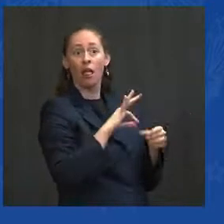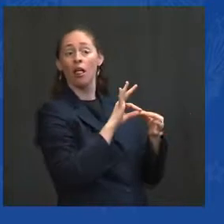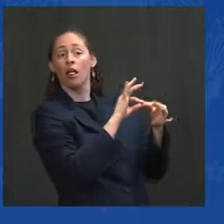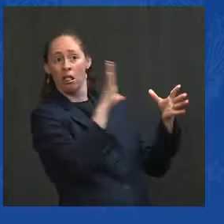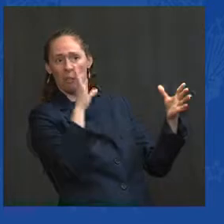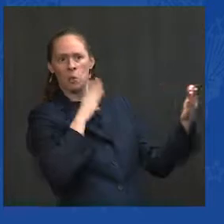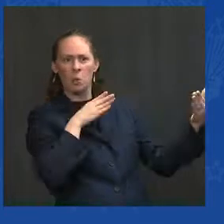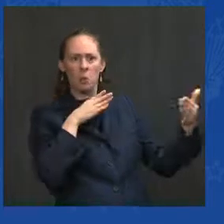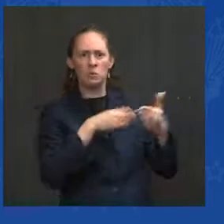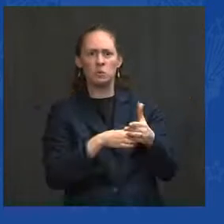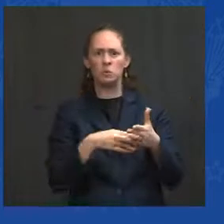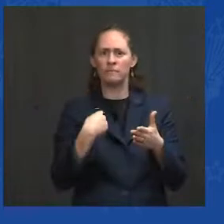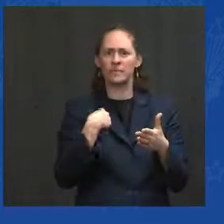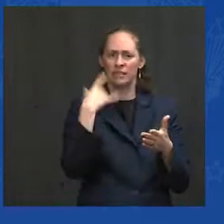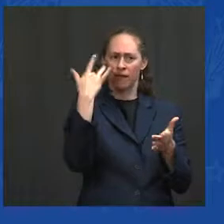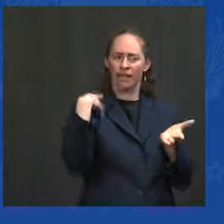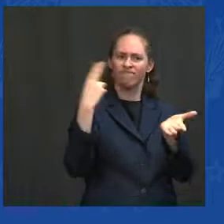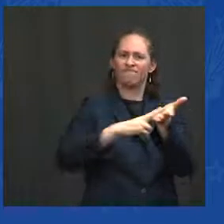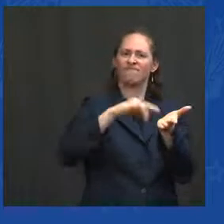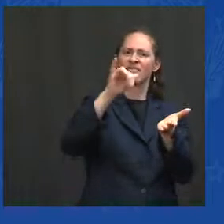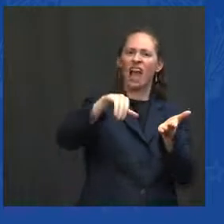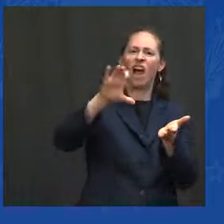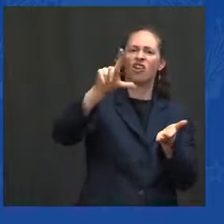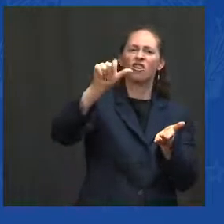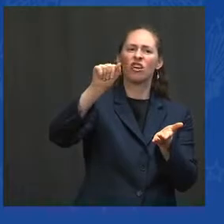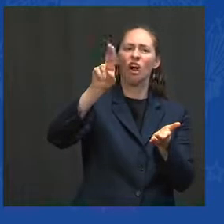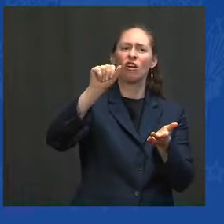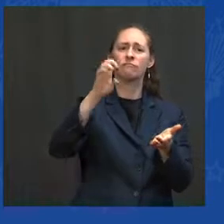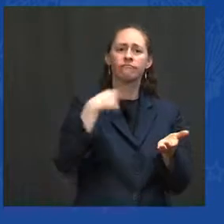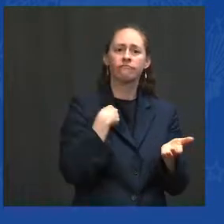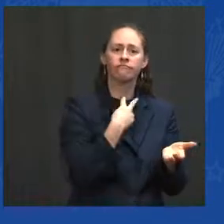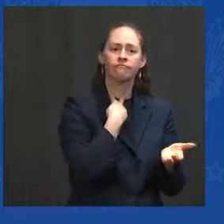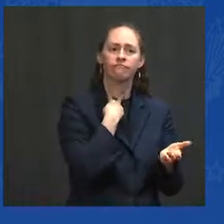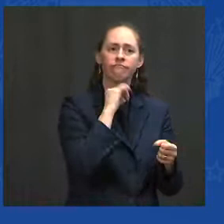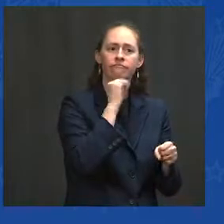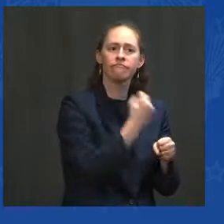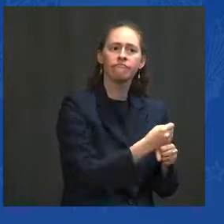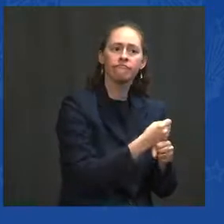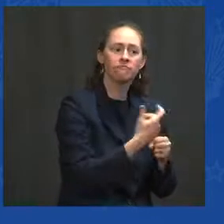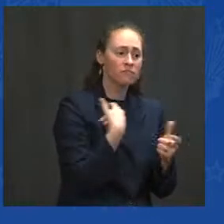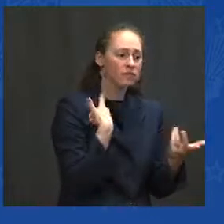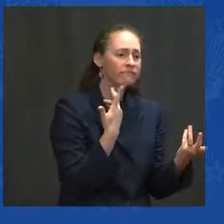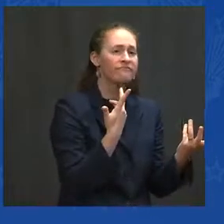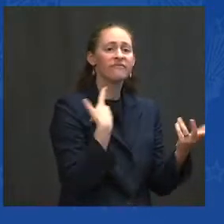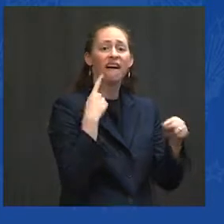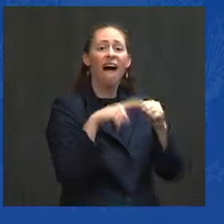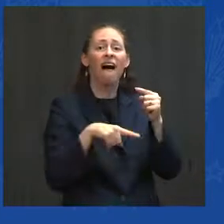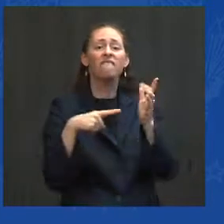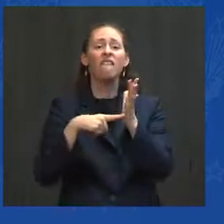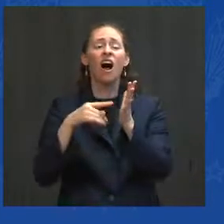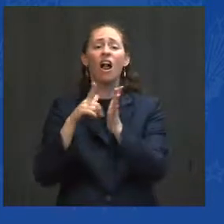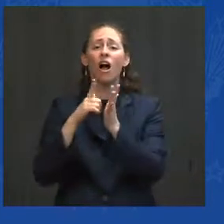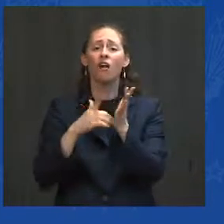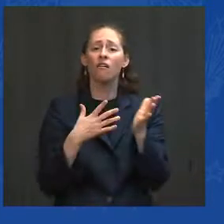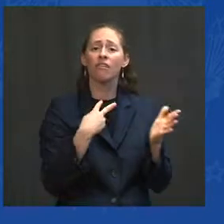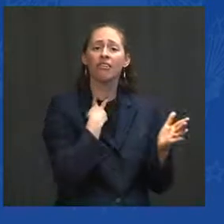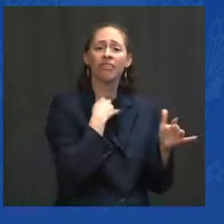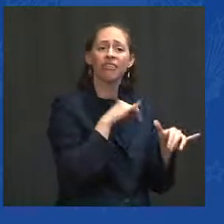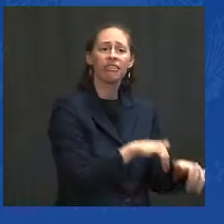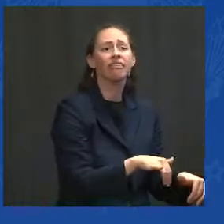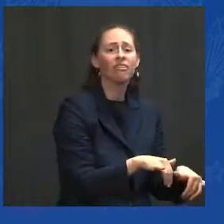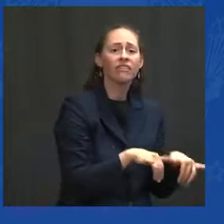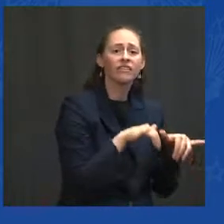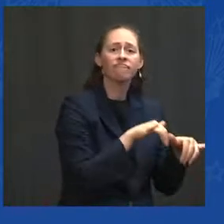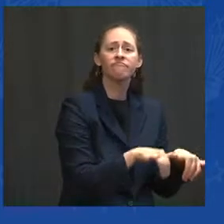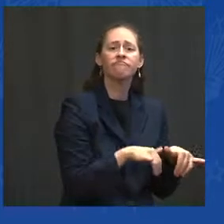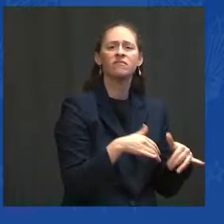had to sign in order to get hired in the first place. She can't afford a lawyer for help, so she's locked in. Imagine